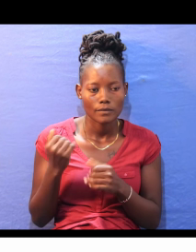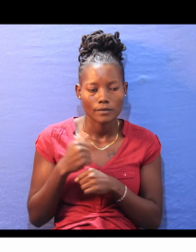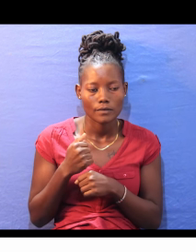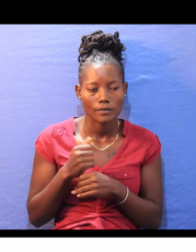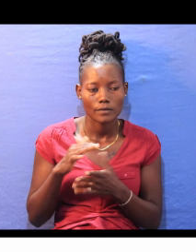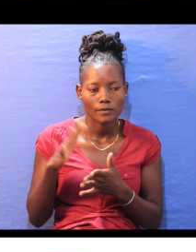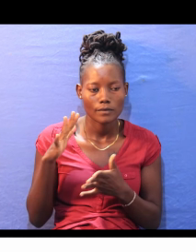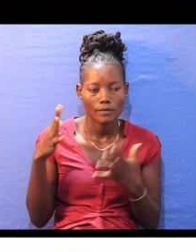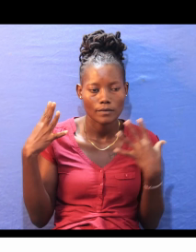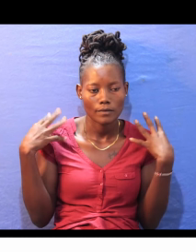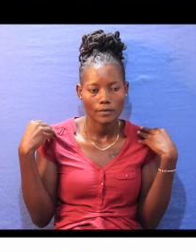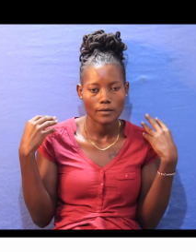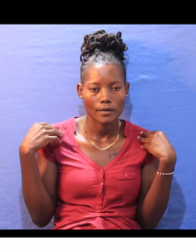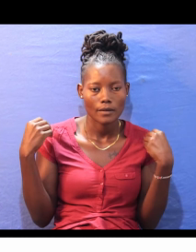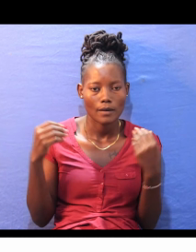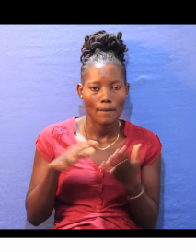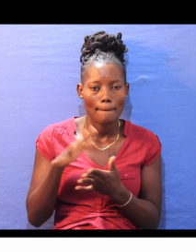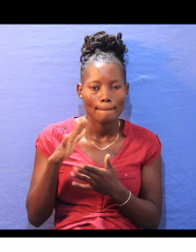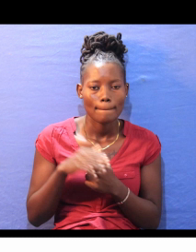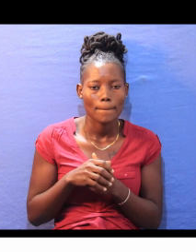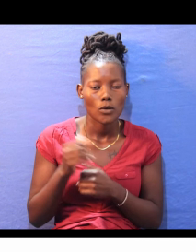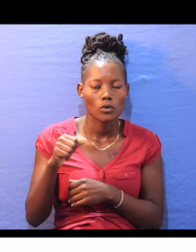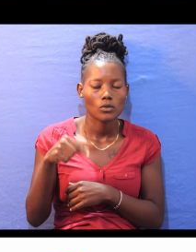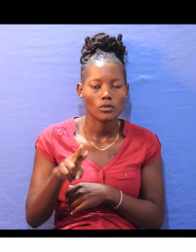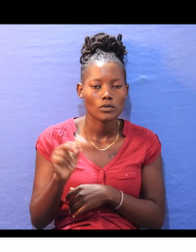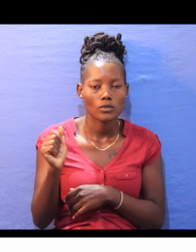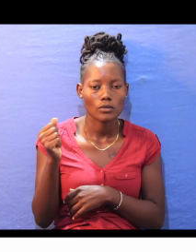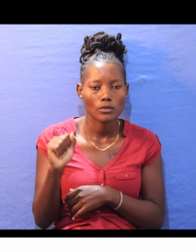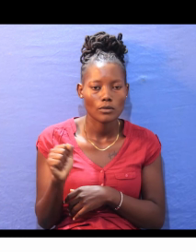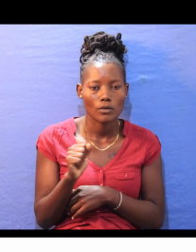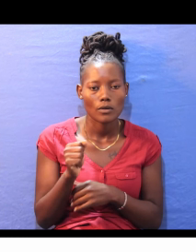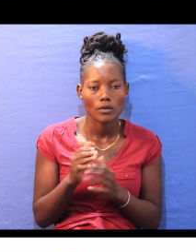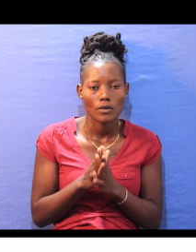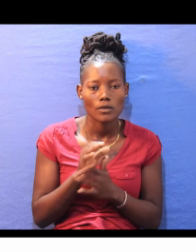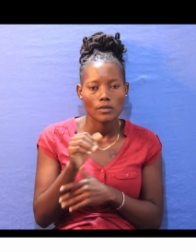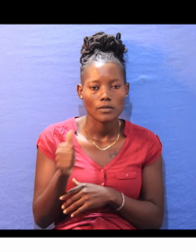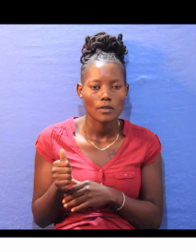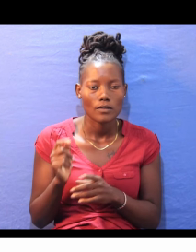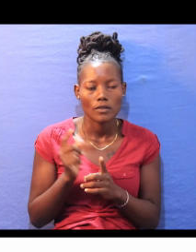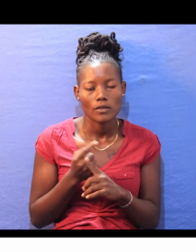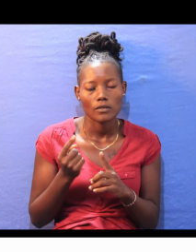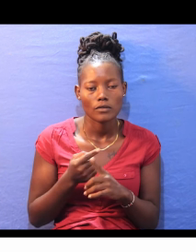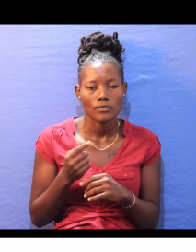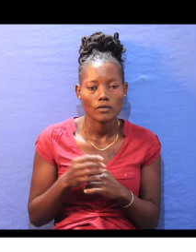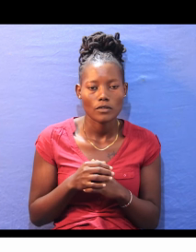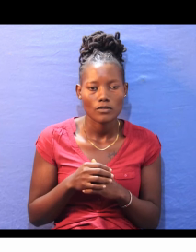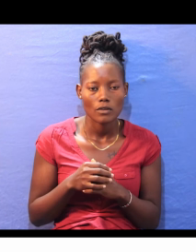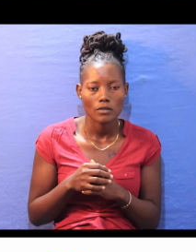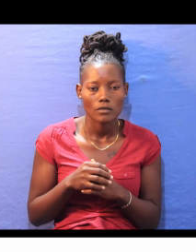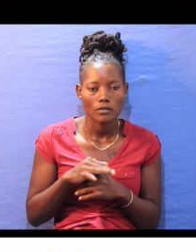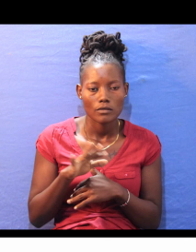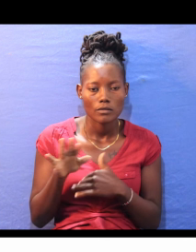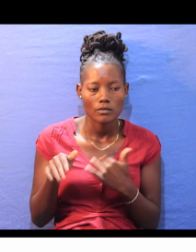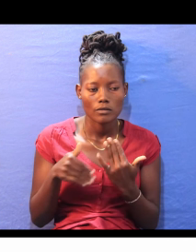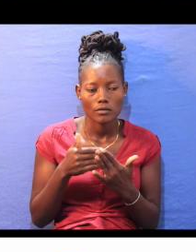So snatches, cleans, jerks, squats, presses are going to comprise almost all our